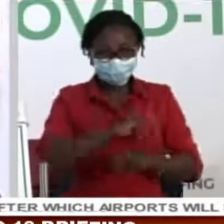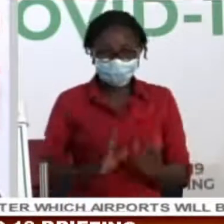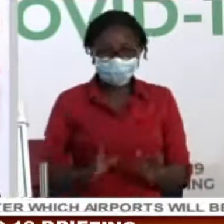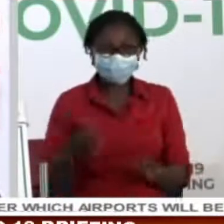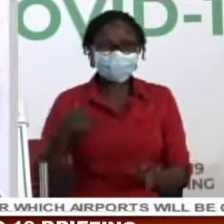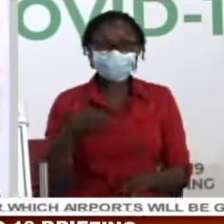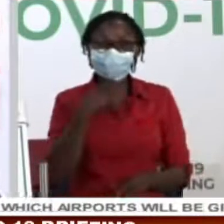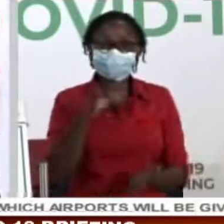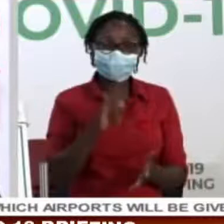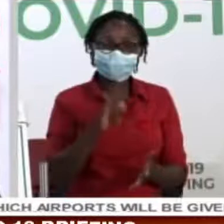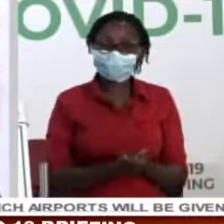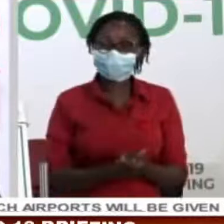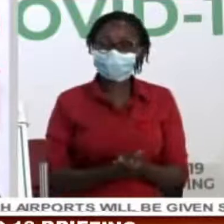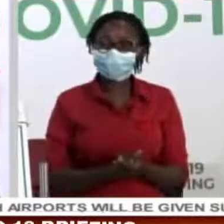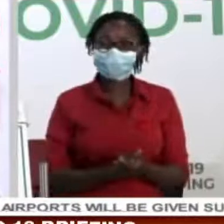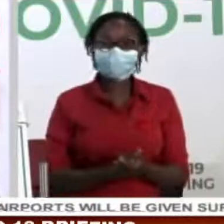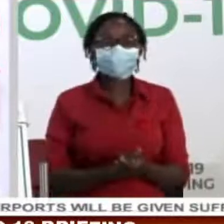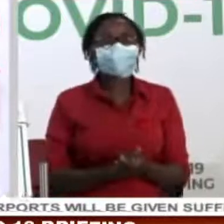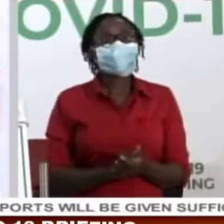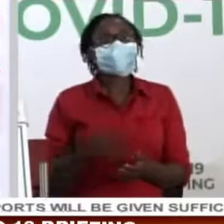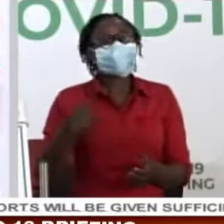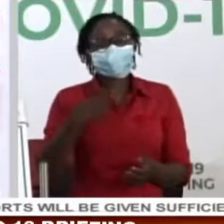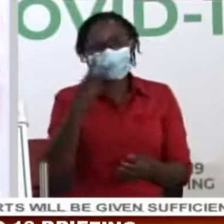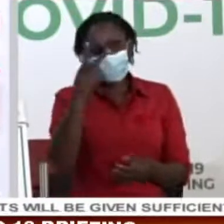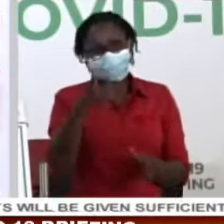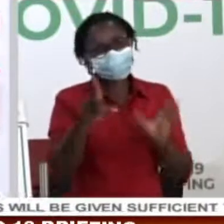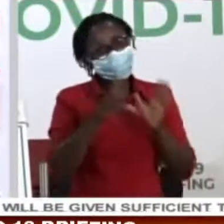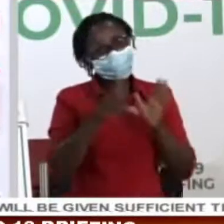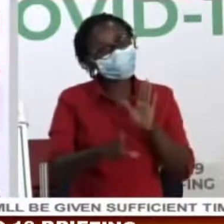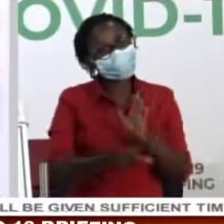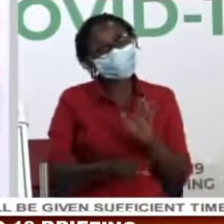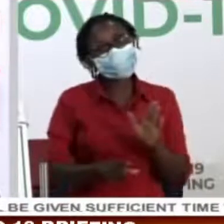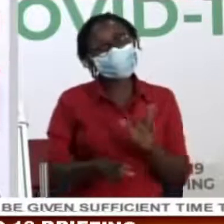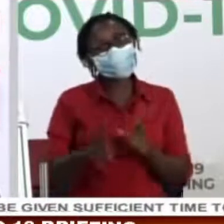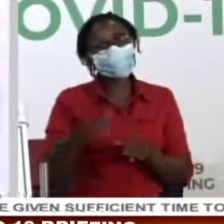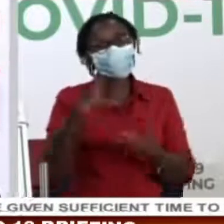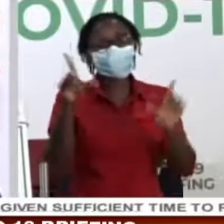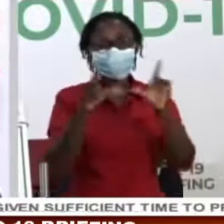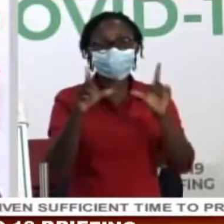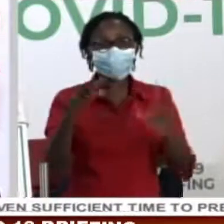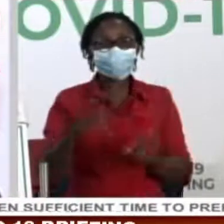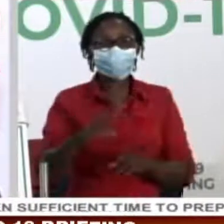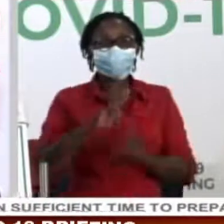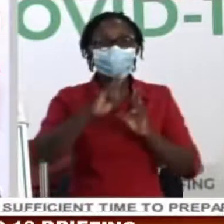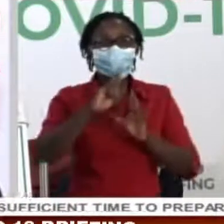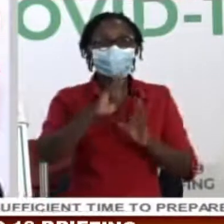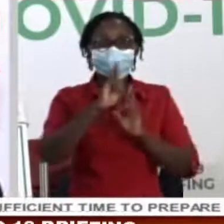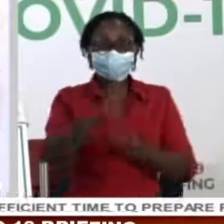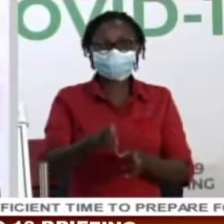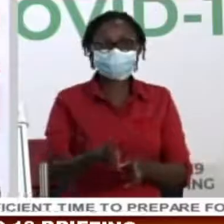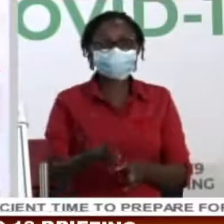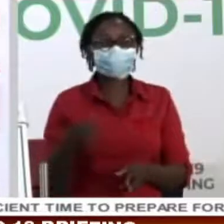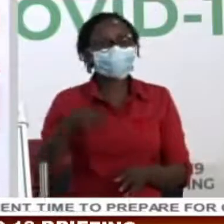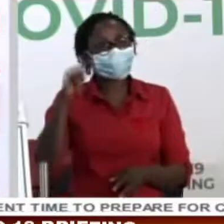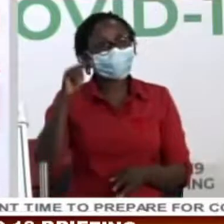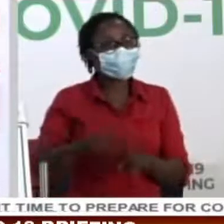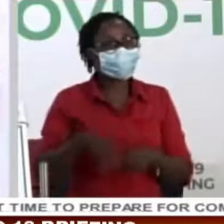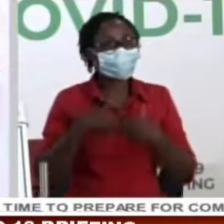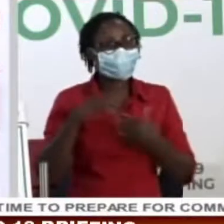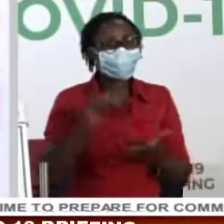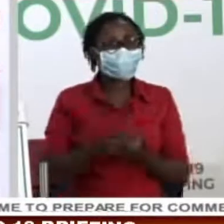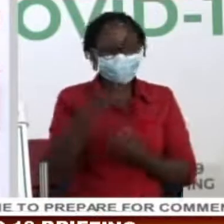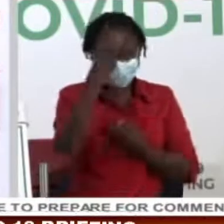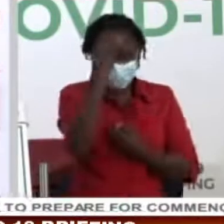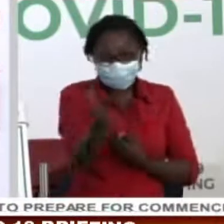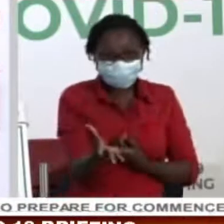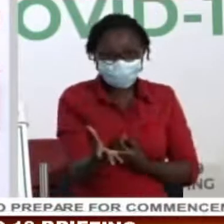low level of positivity across the country, but it's important to understand, and we need to get that information out. It does